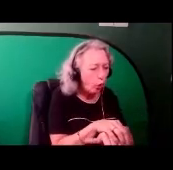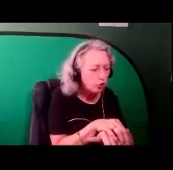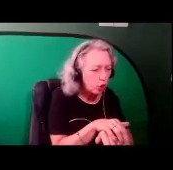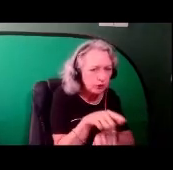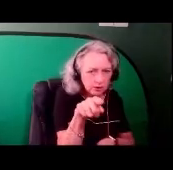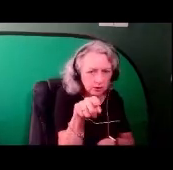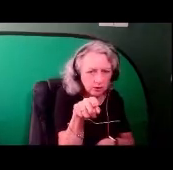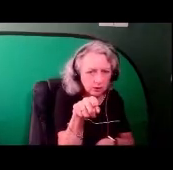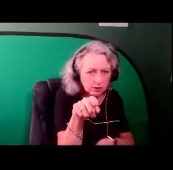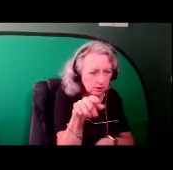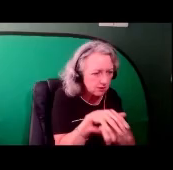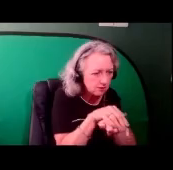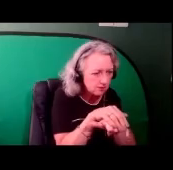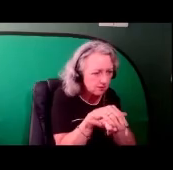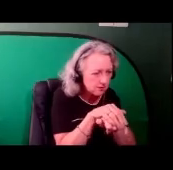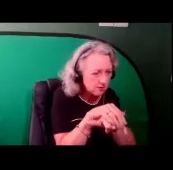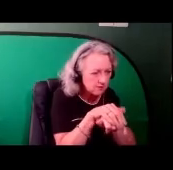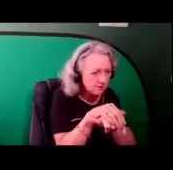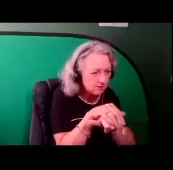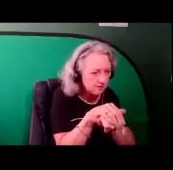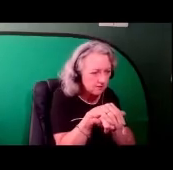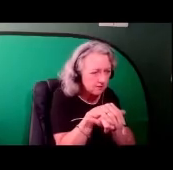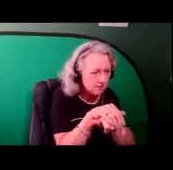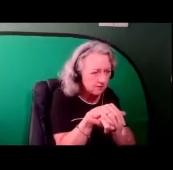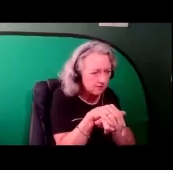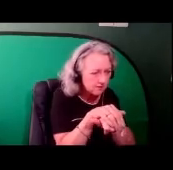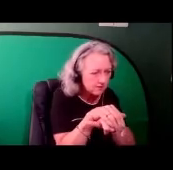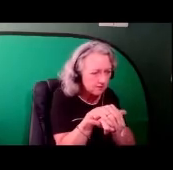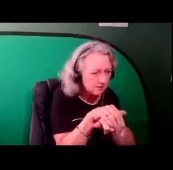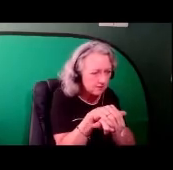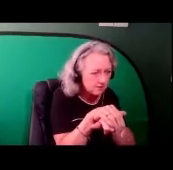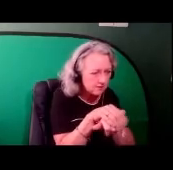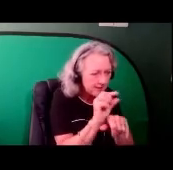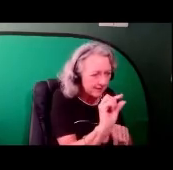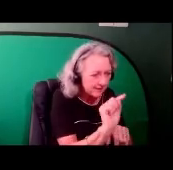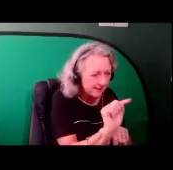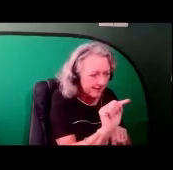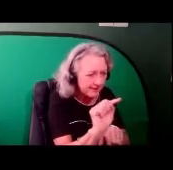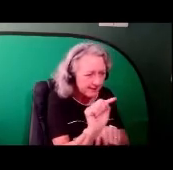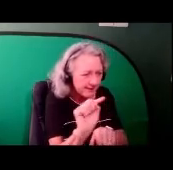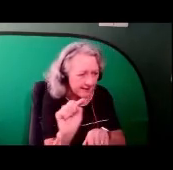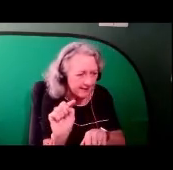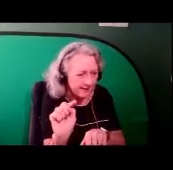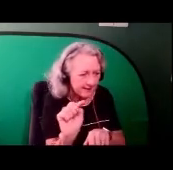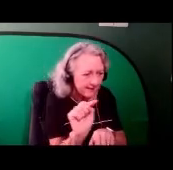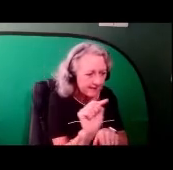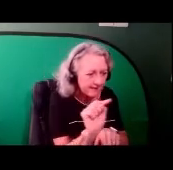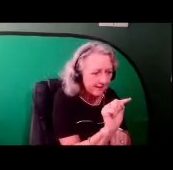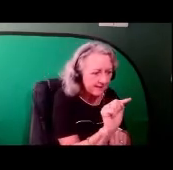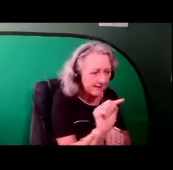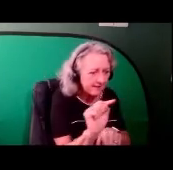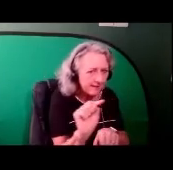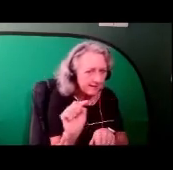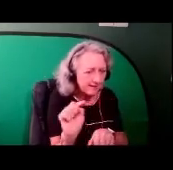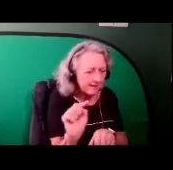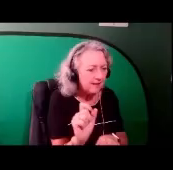a bit to find something that's a bit easier to work with. VoiceOver practice, button, 1 of 1. There you